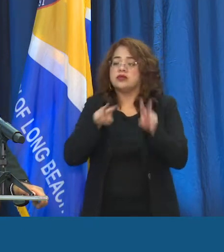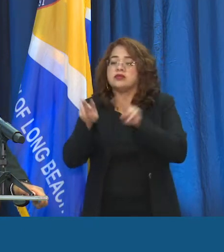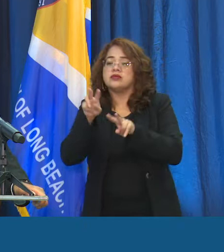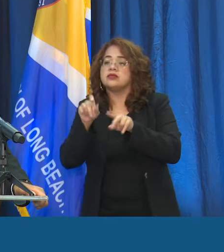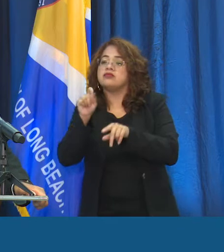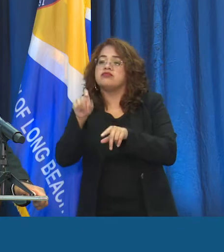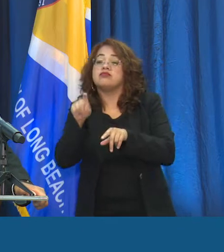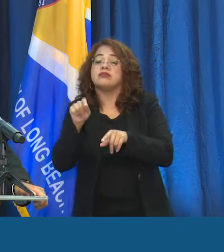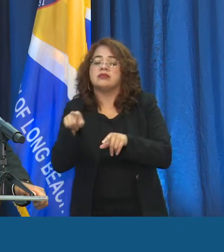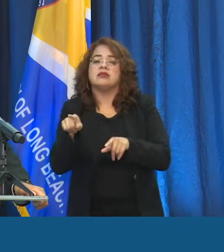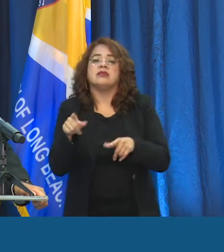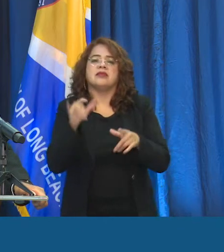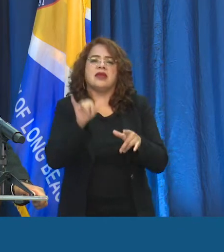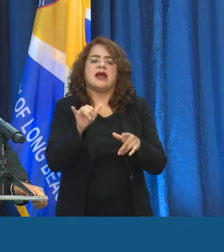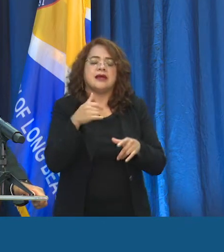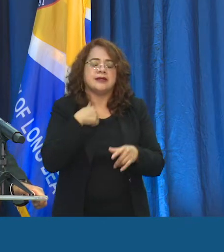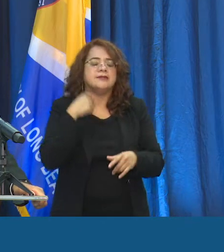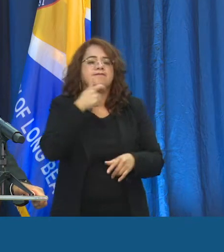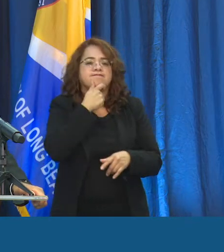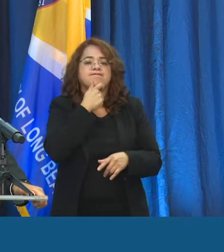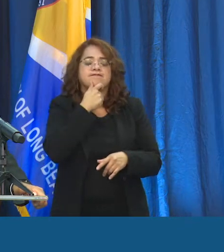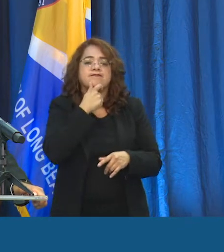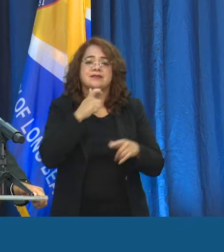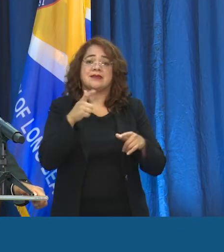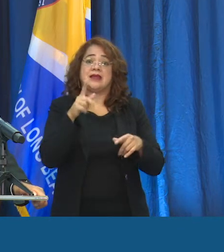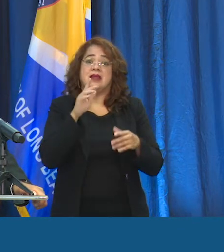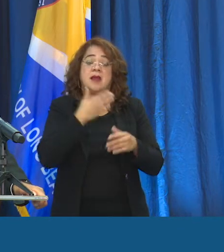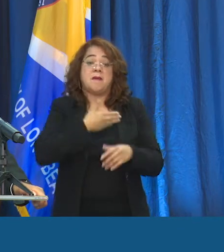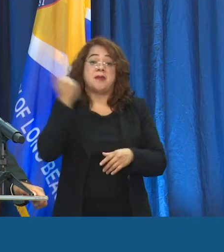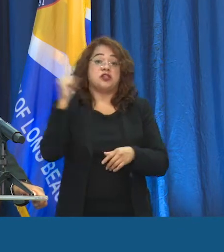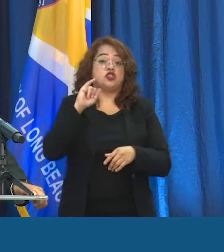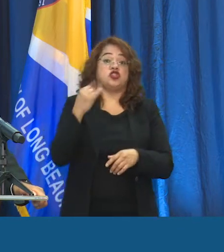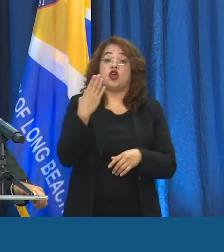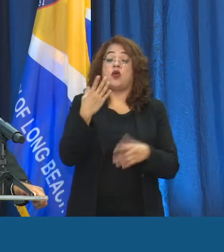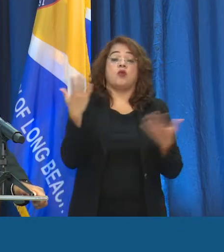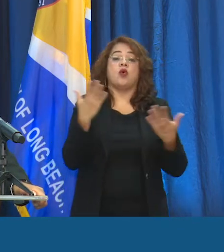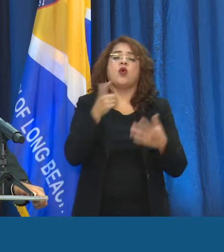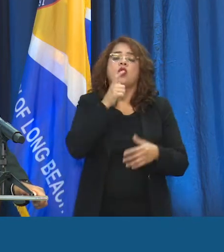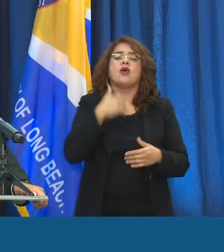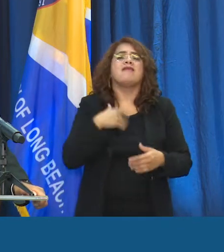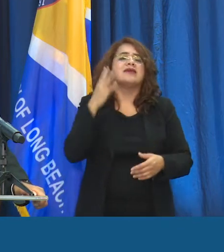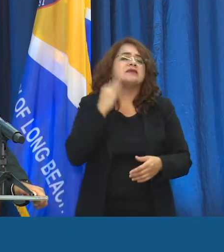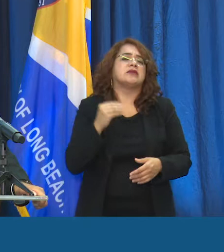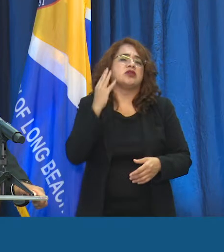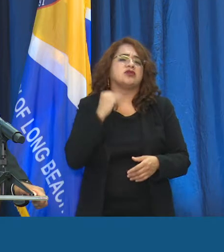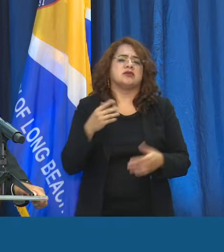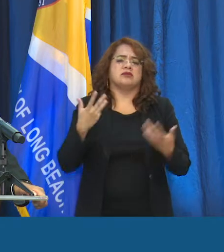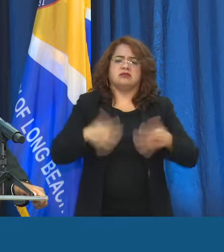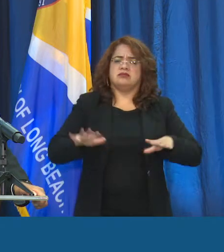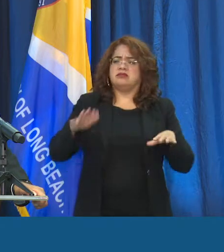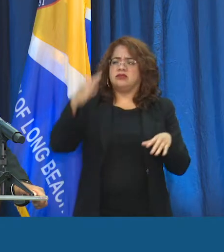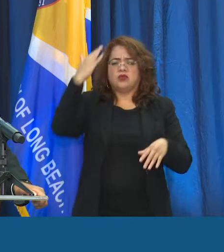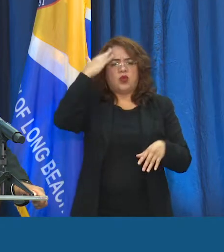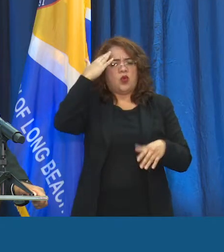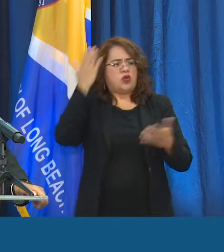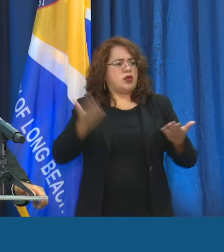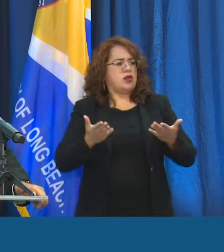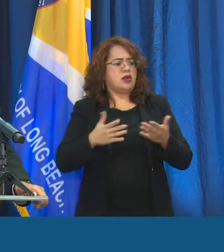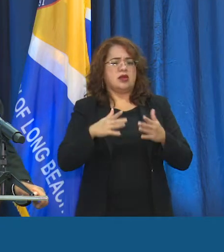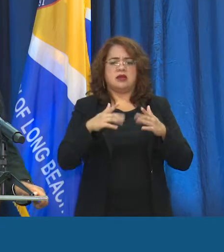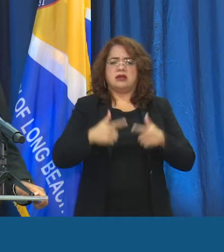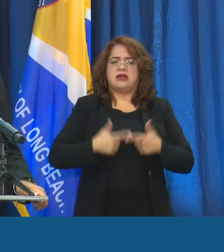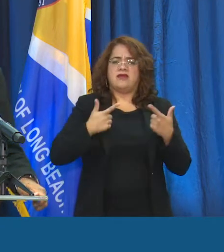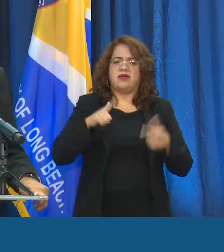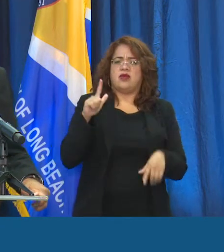employee jobs within the city. I believe that the best job can be done by those with the experience to work in our community, and we must ensure